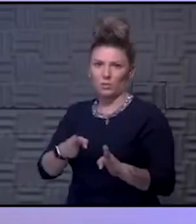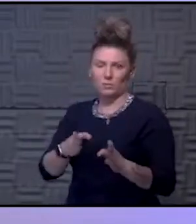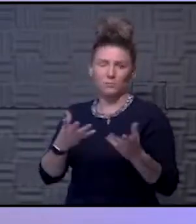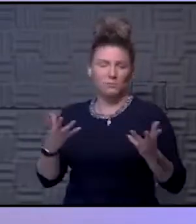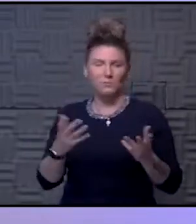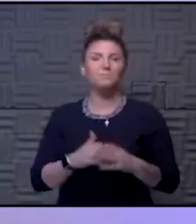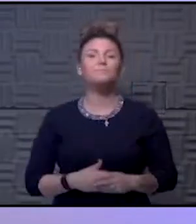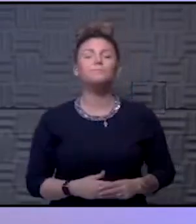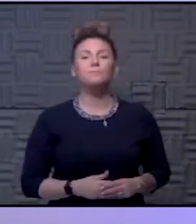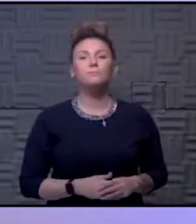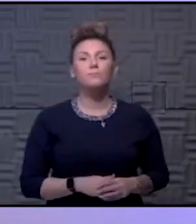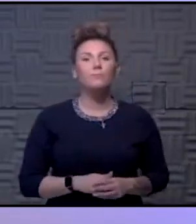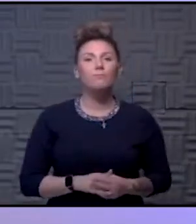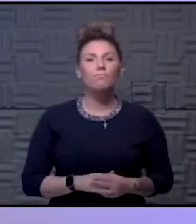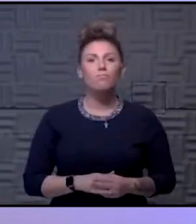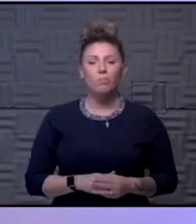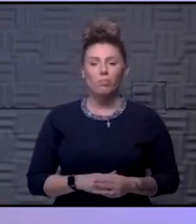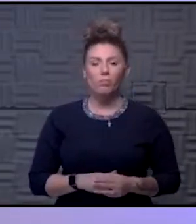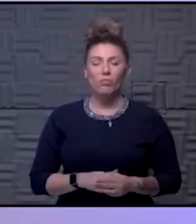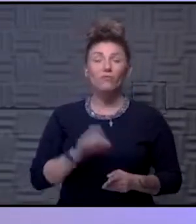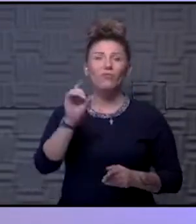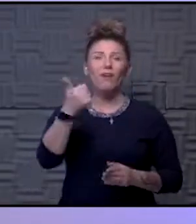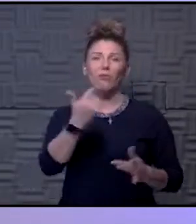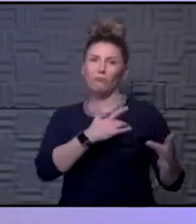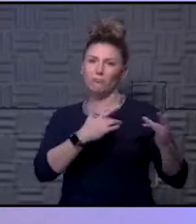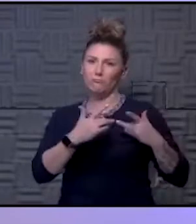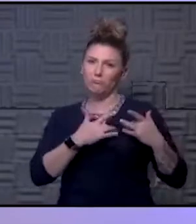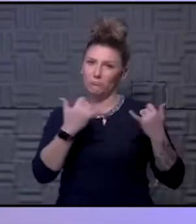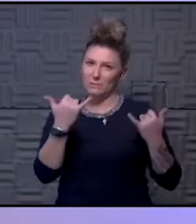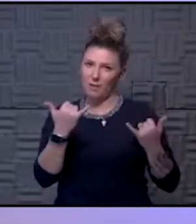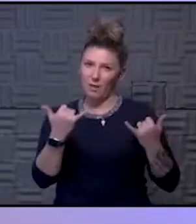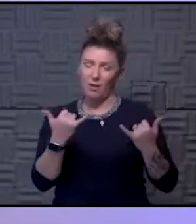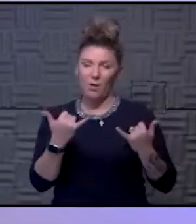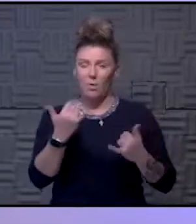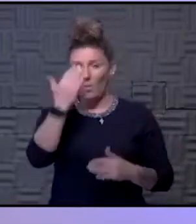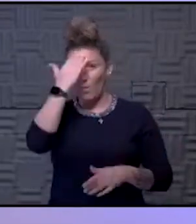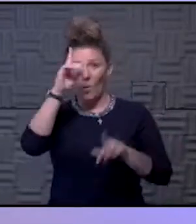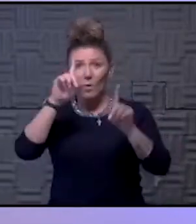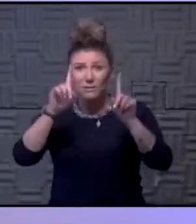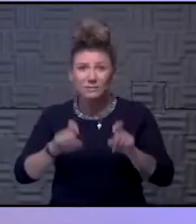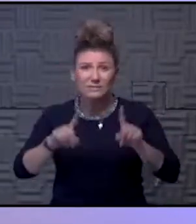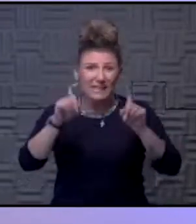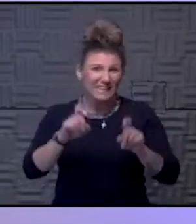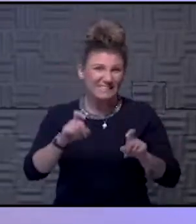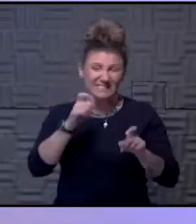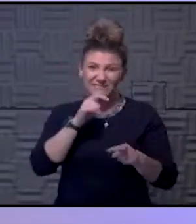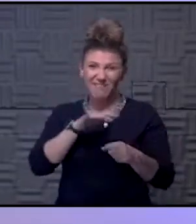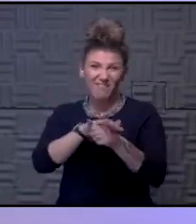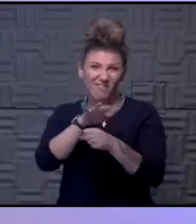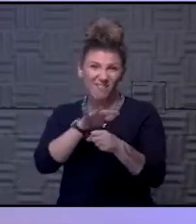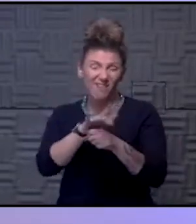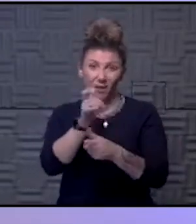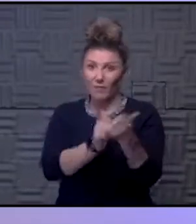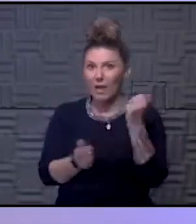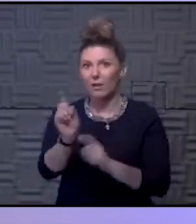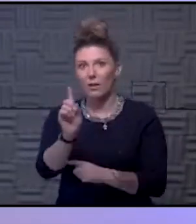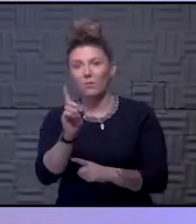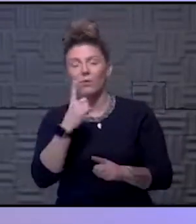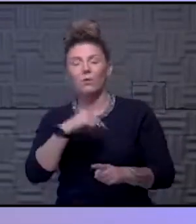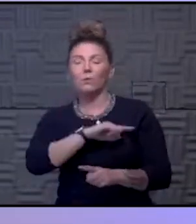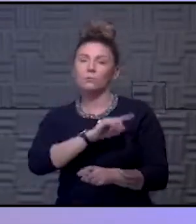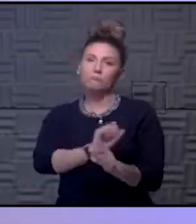There are now other concerns. So we know that testing is low everywhere, and we're working hard to improve